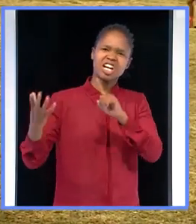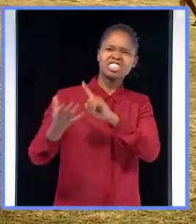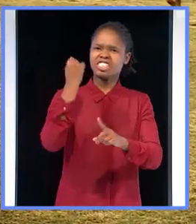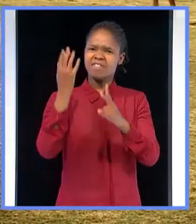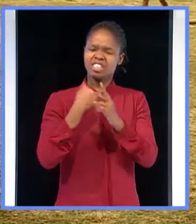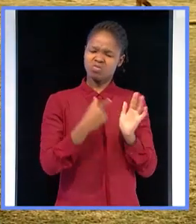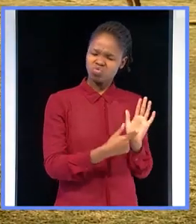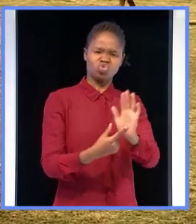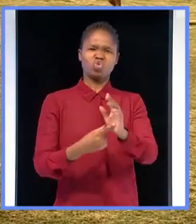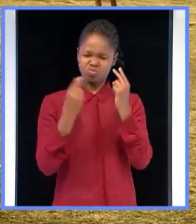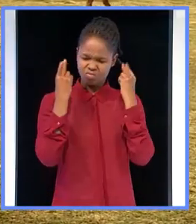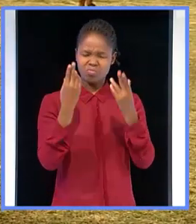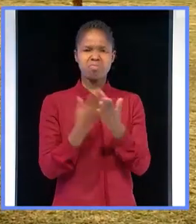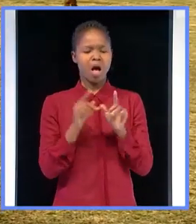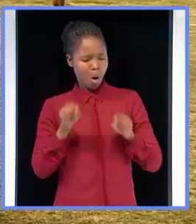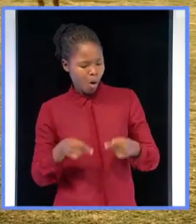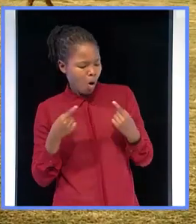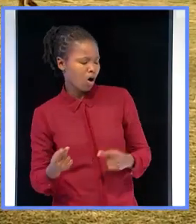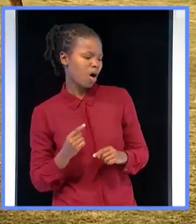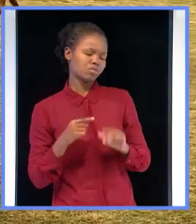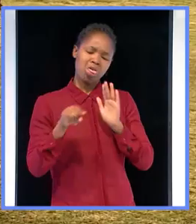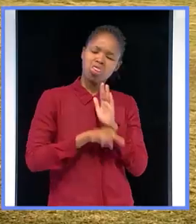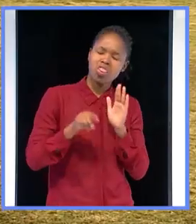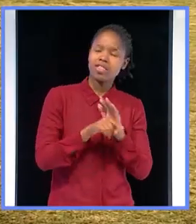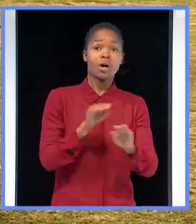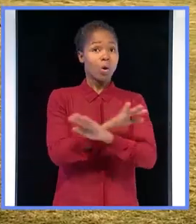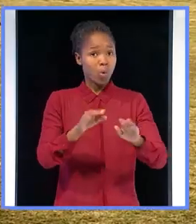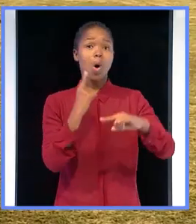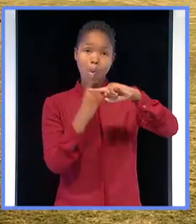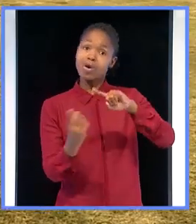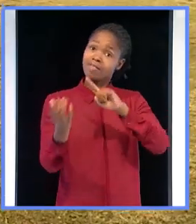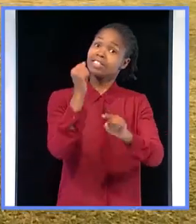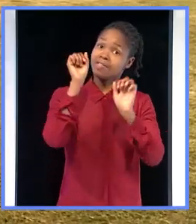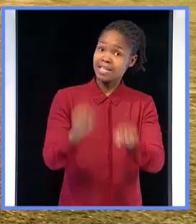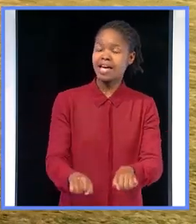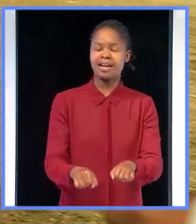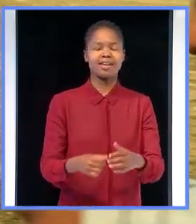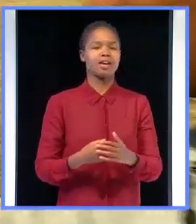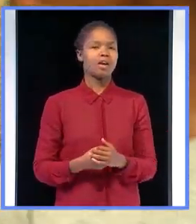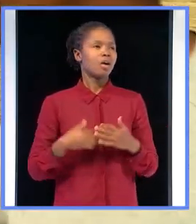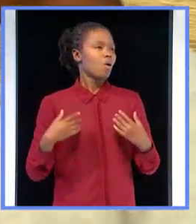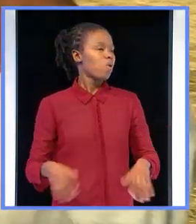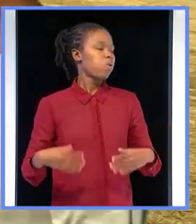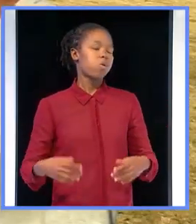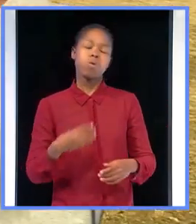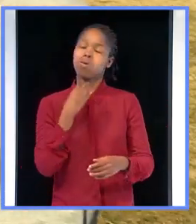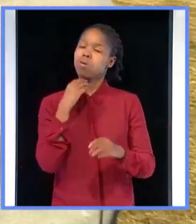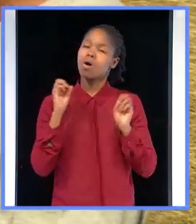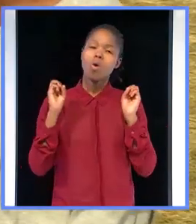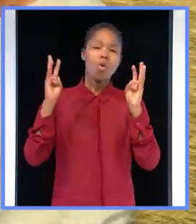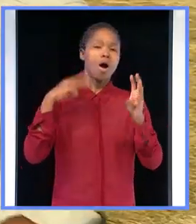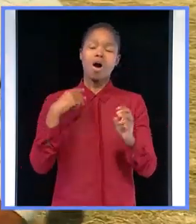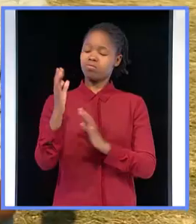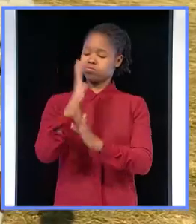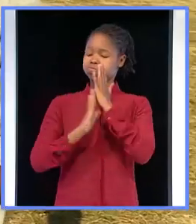them what I can do. Not what I can't, what I can do. Wow. JP, very powerful. I actually understood